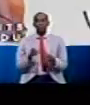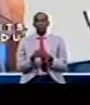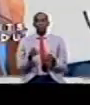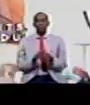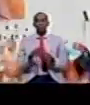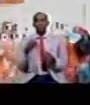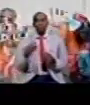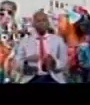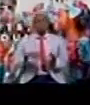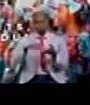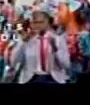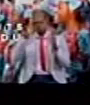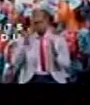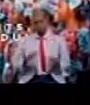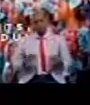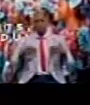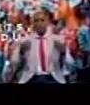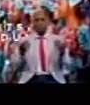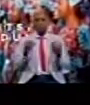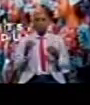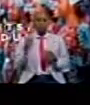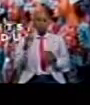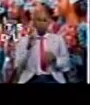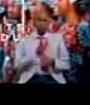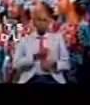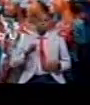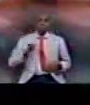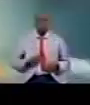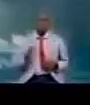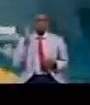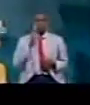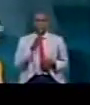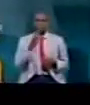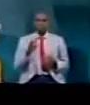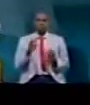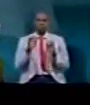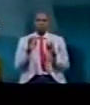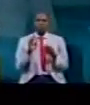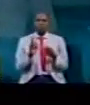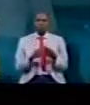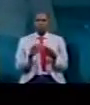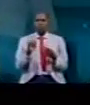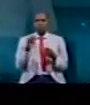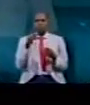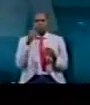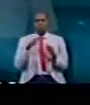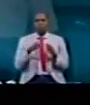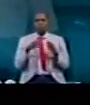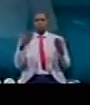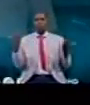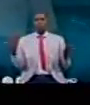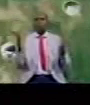name of worship, I will bless you. In God's name we pray.